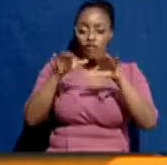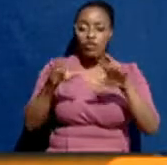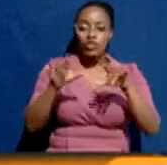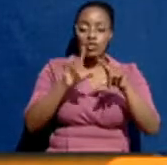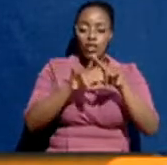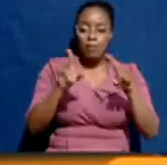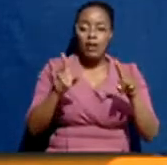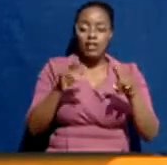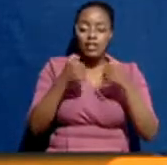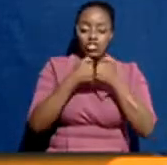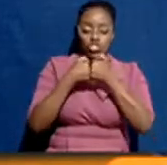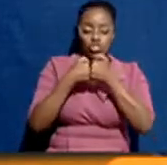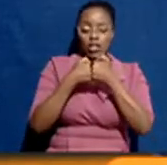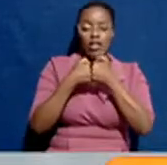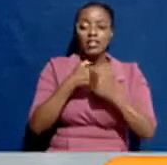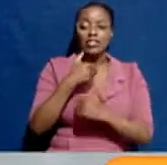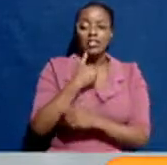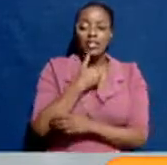are challenges